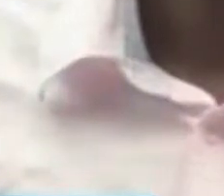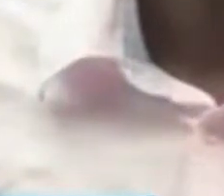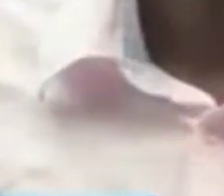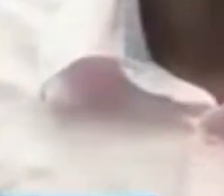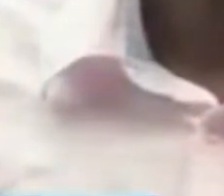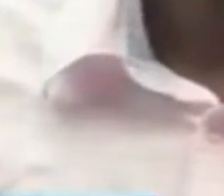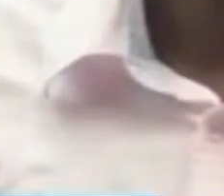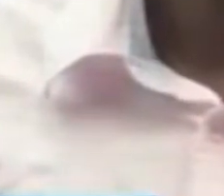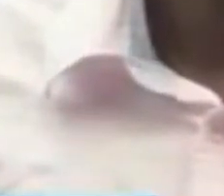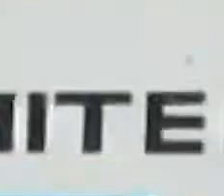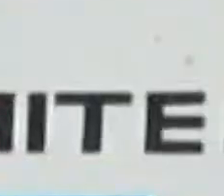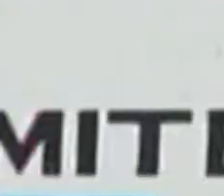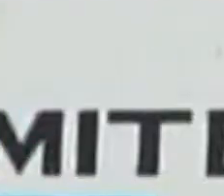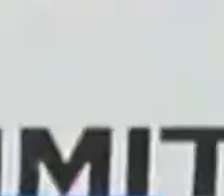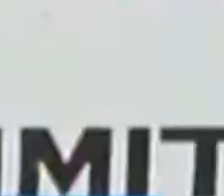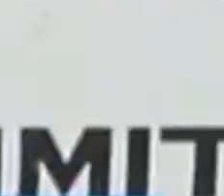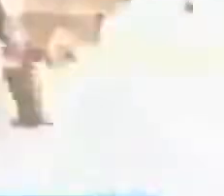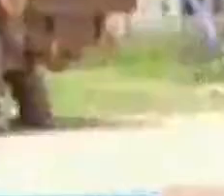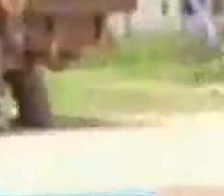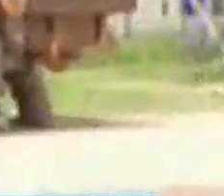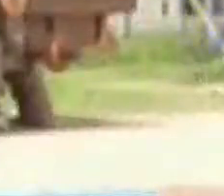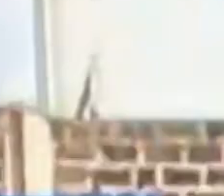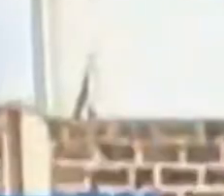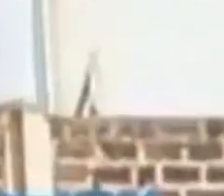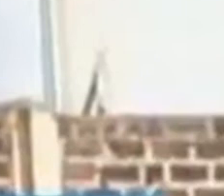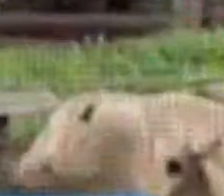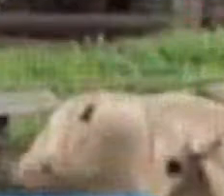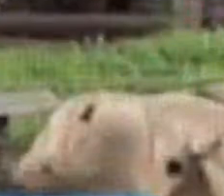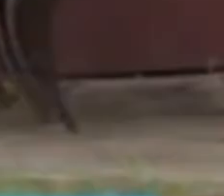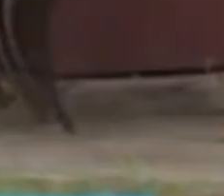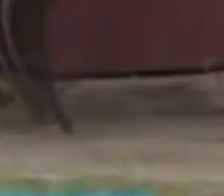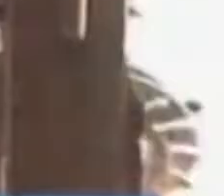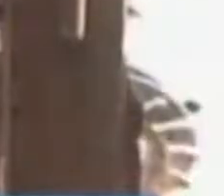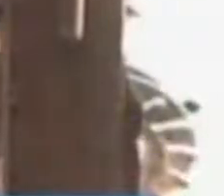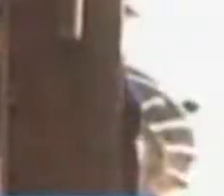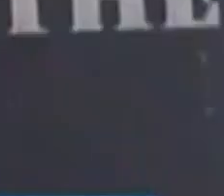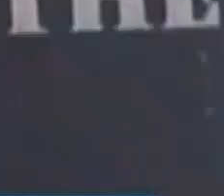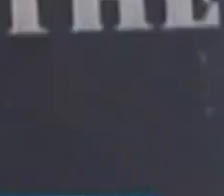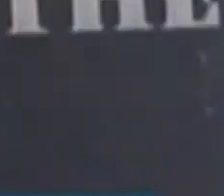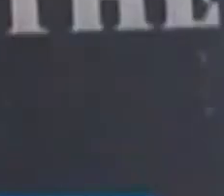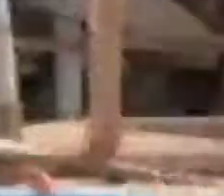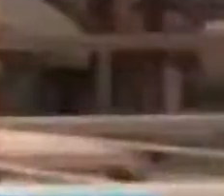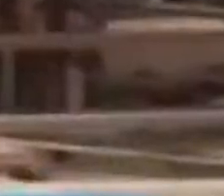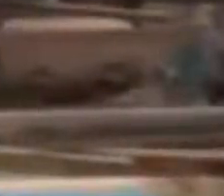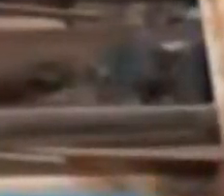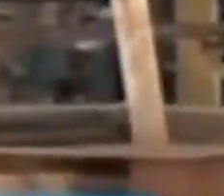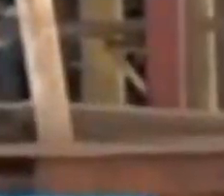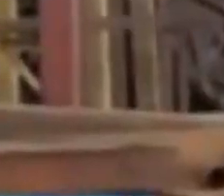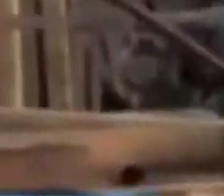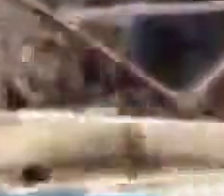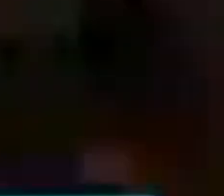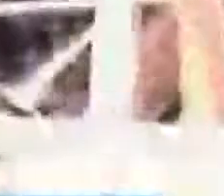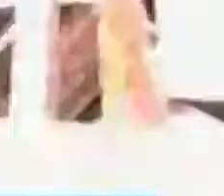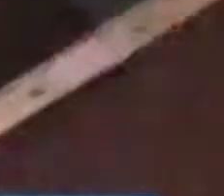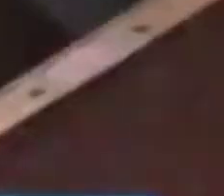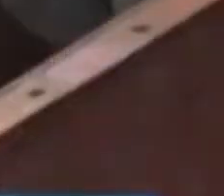collapsed for the last 20 years. Miwani Sugar Factory is one of the saddest stories in Kenya's sugar industry. The equipment